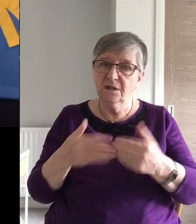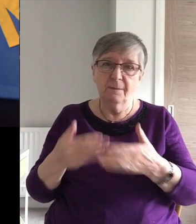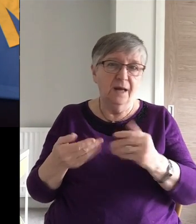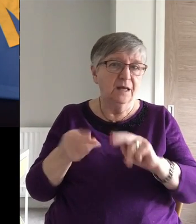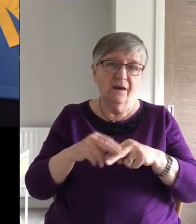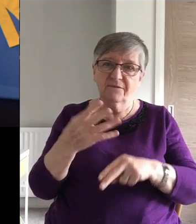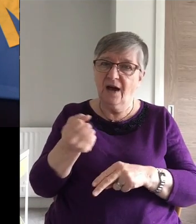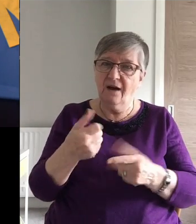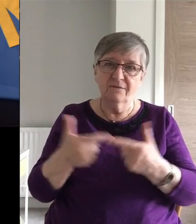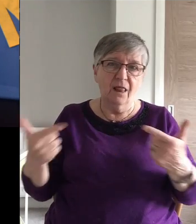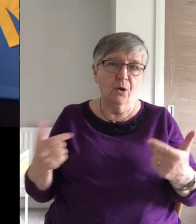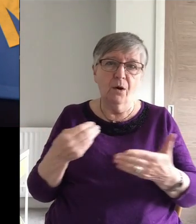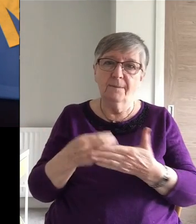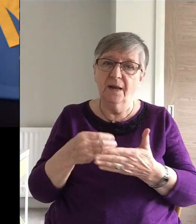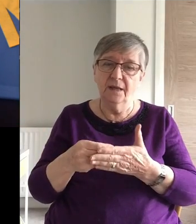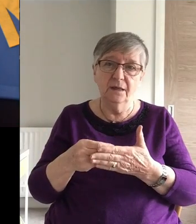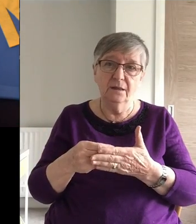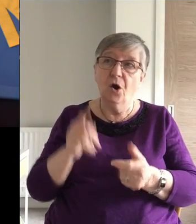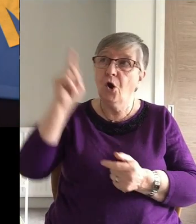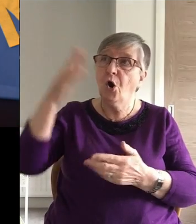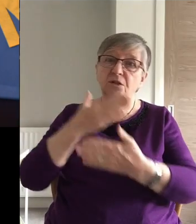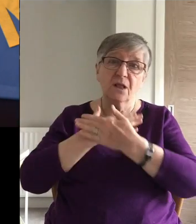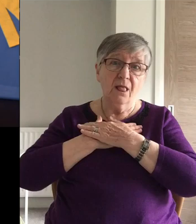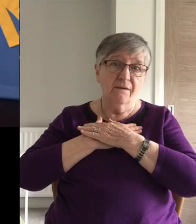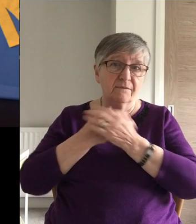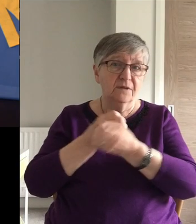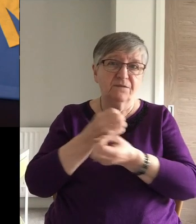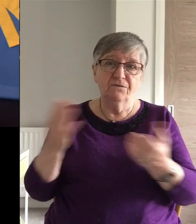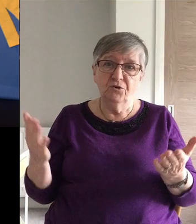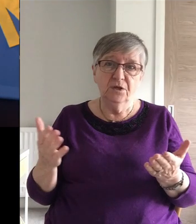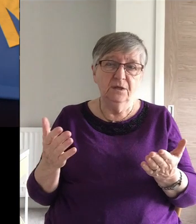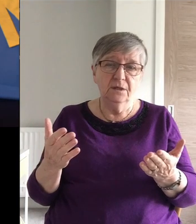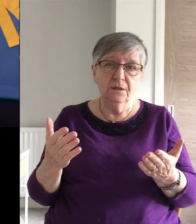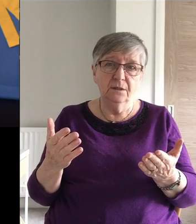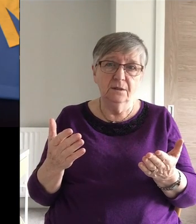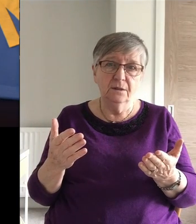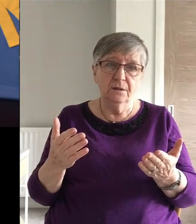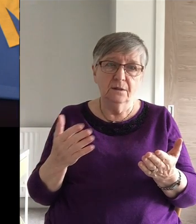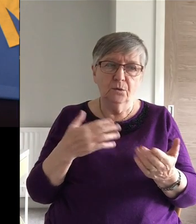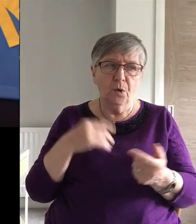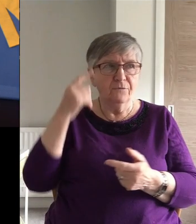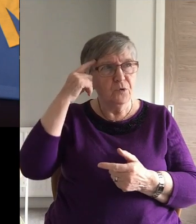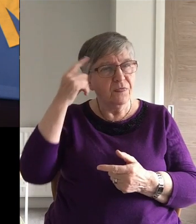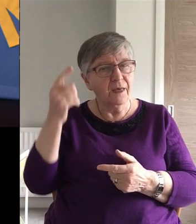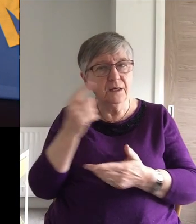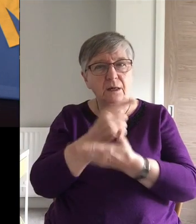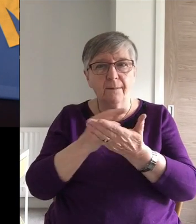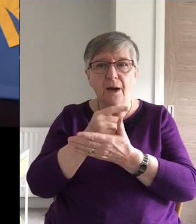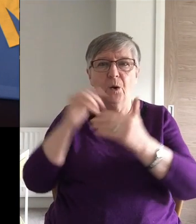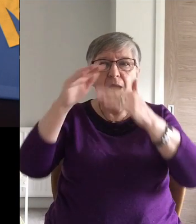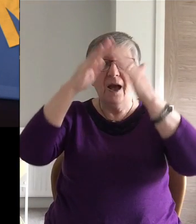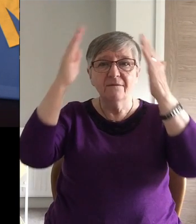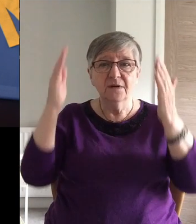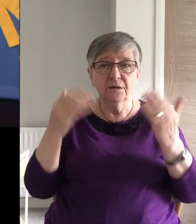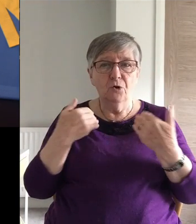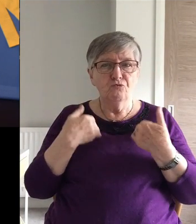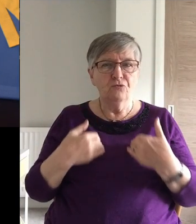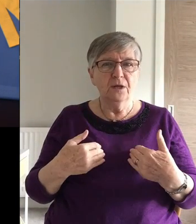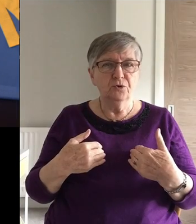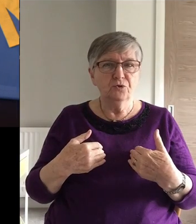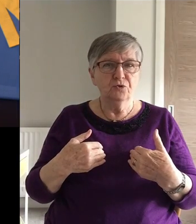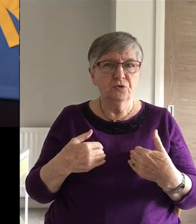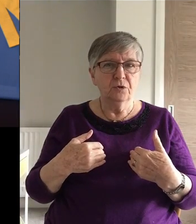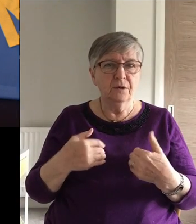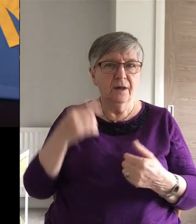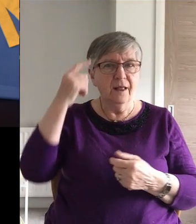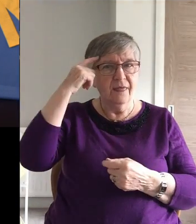in winning the love of God. The poor need to reflect on the certainty of heaven. The rich